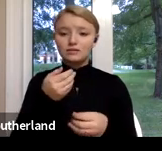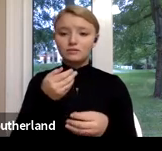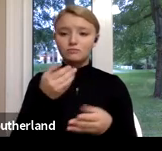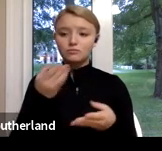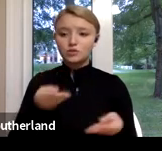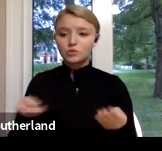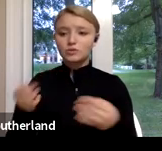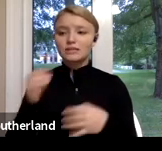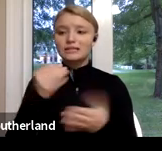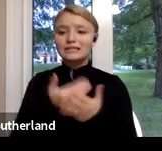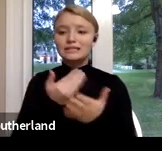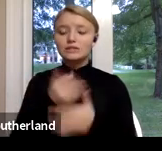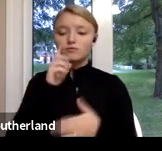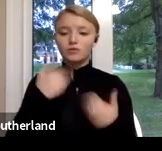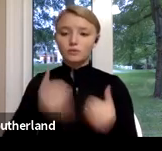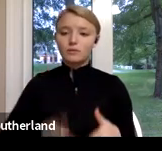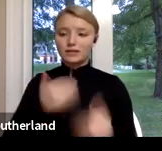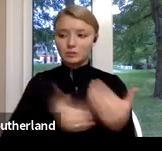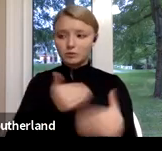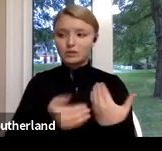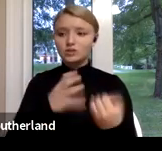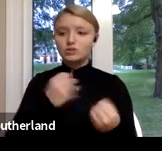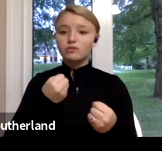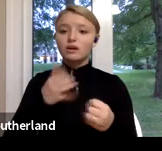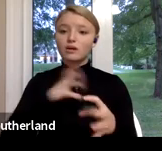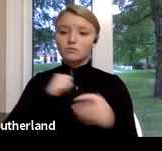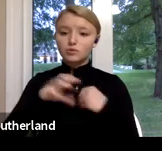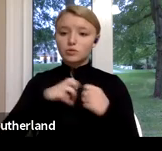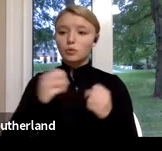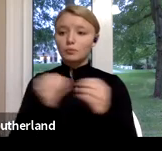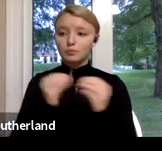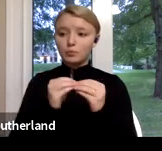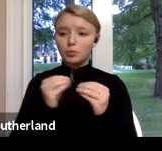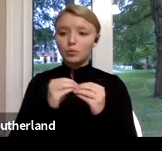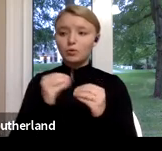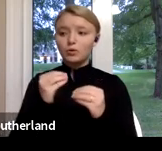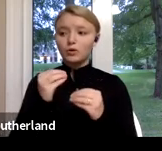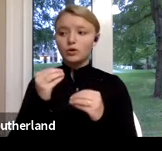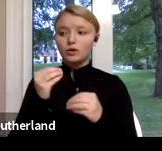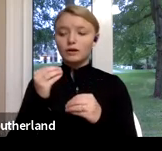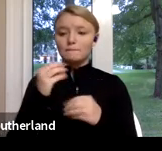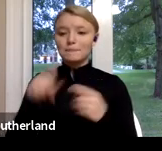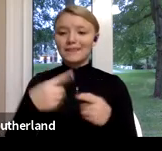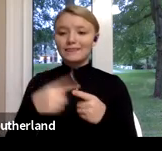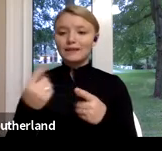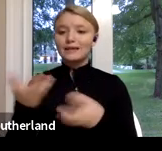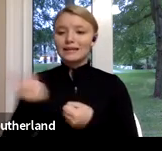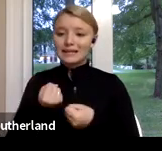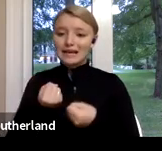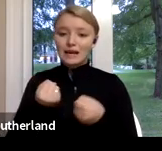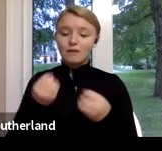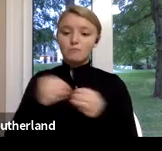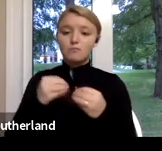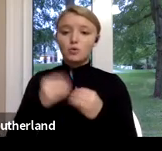to process. You can absorb more of it and then get more of what you're eating.